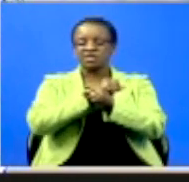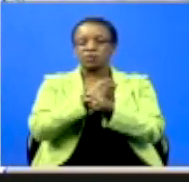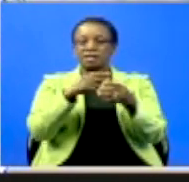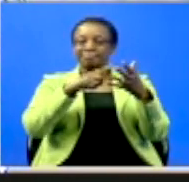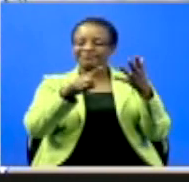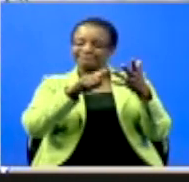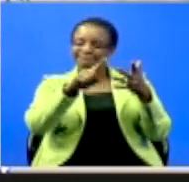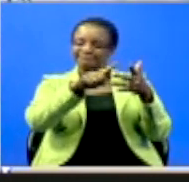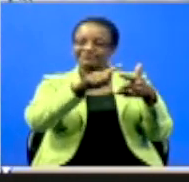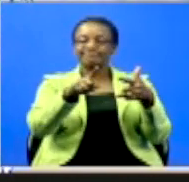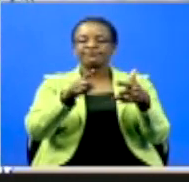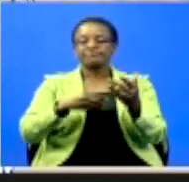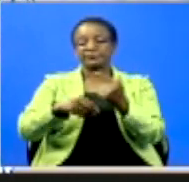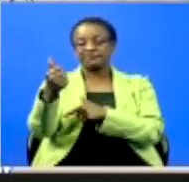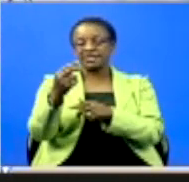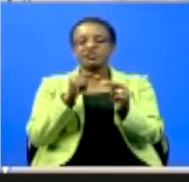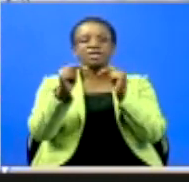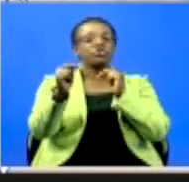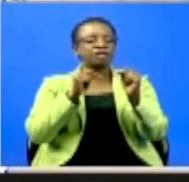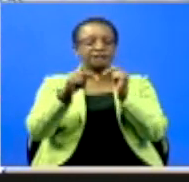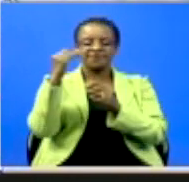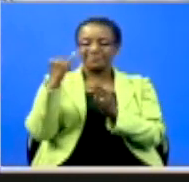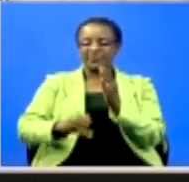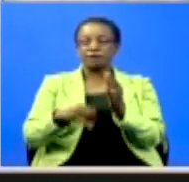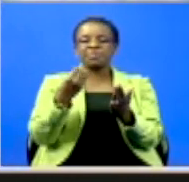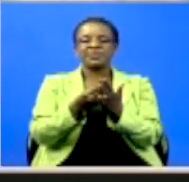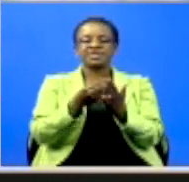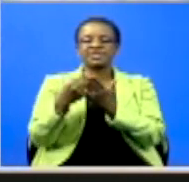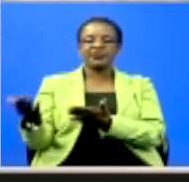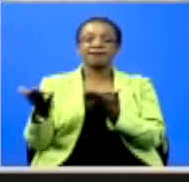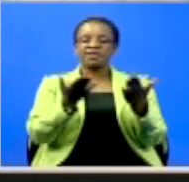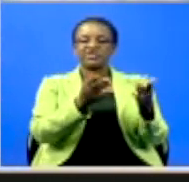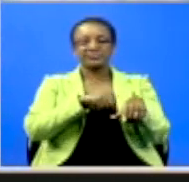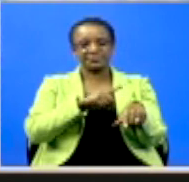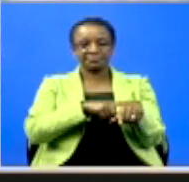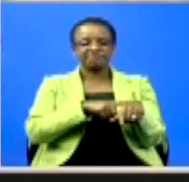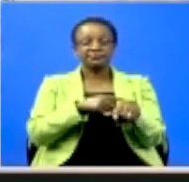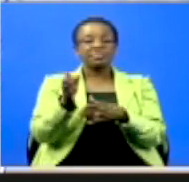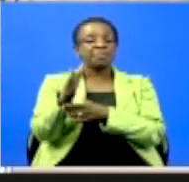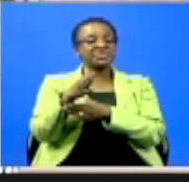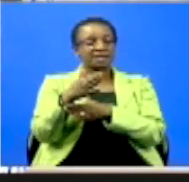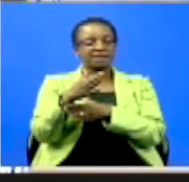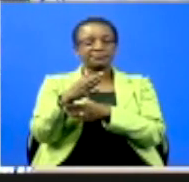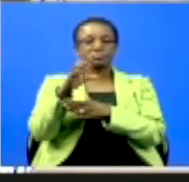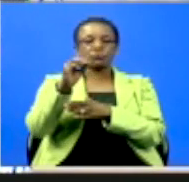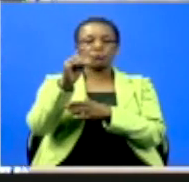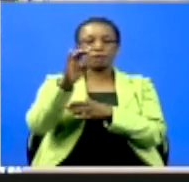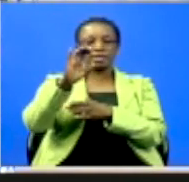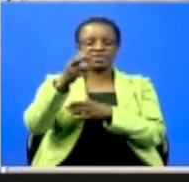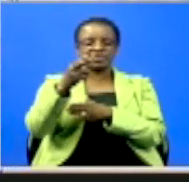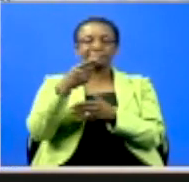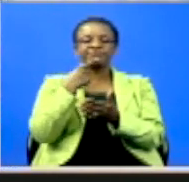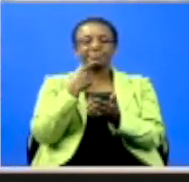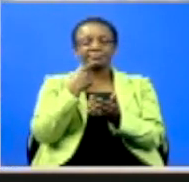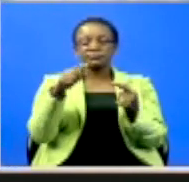of the purchase and negotiate a final price and delivery time. Now, Ambassador Godek clarified that, quote, contrary to